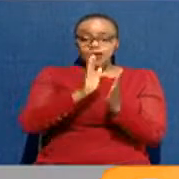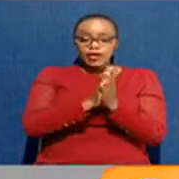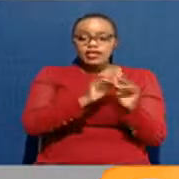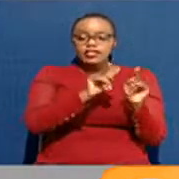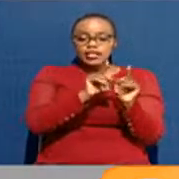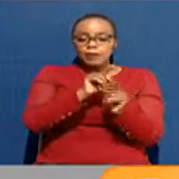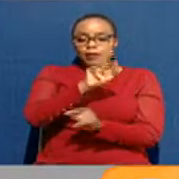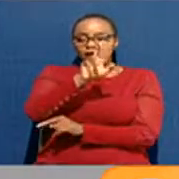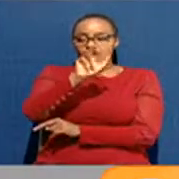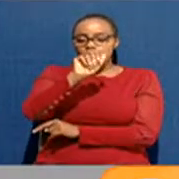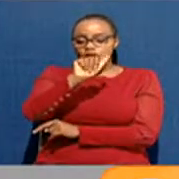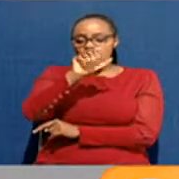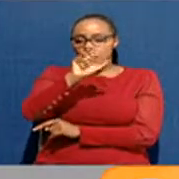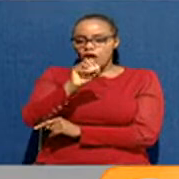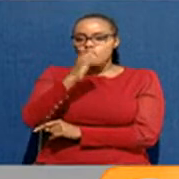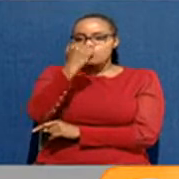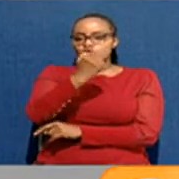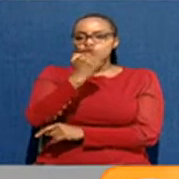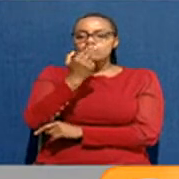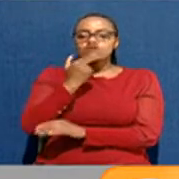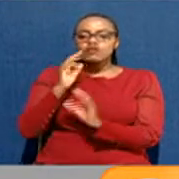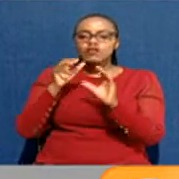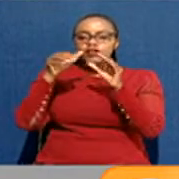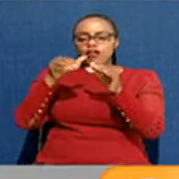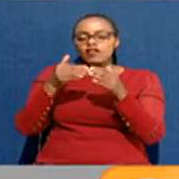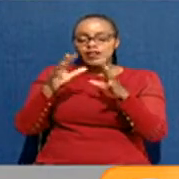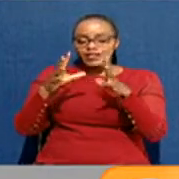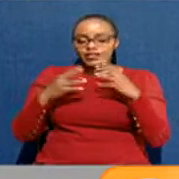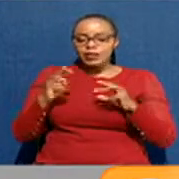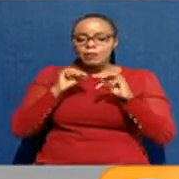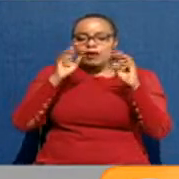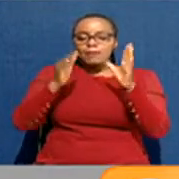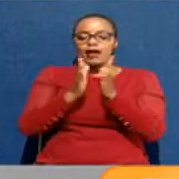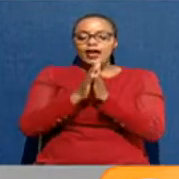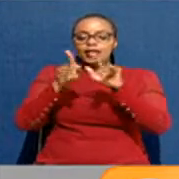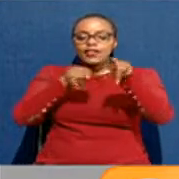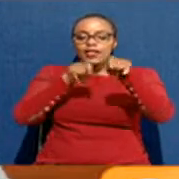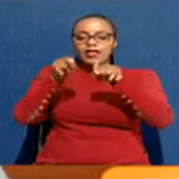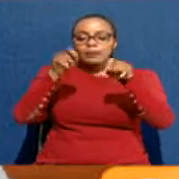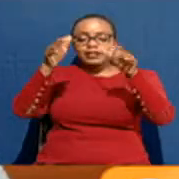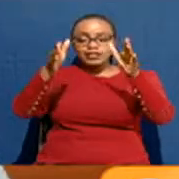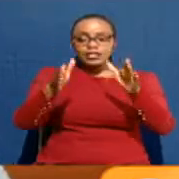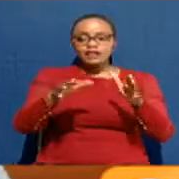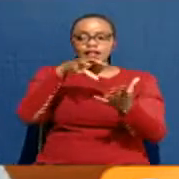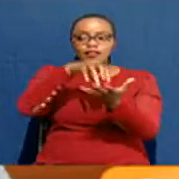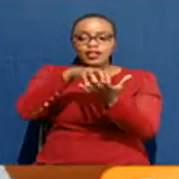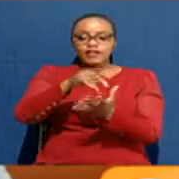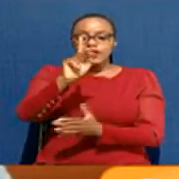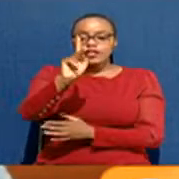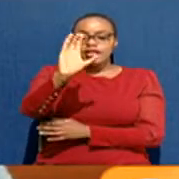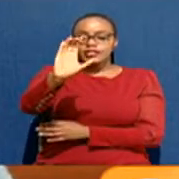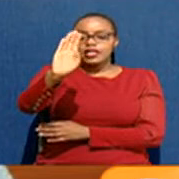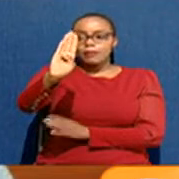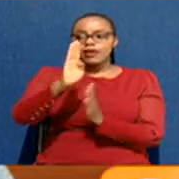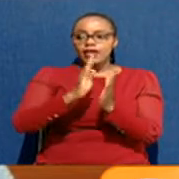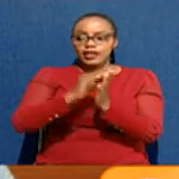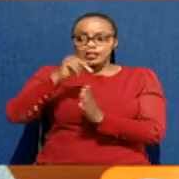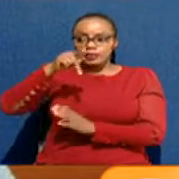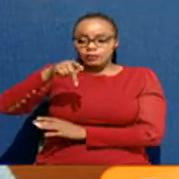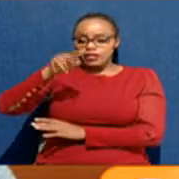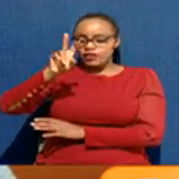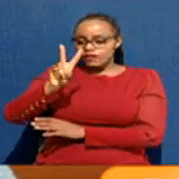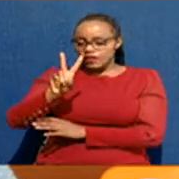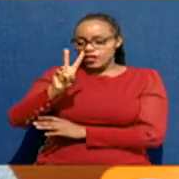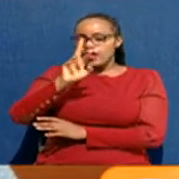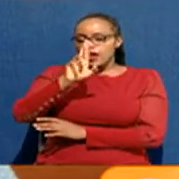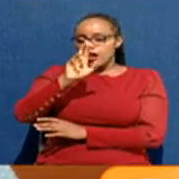Rao, who was the Mumias Sugar Company receiver manager and administrator. In the case, KCB and P.V. Rao had